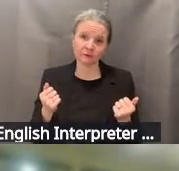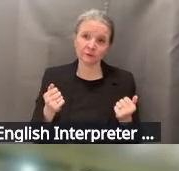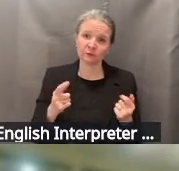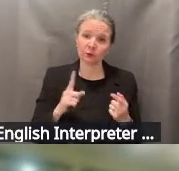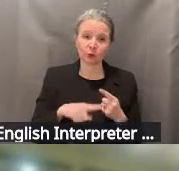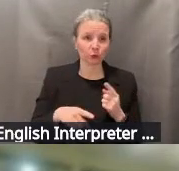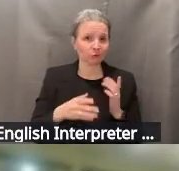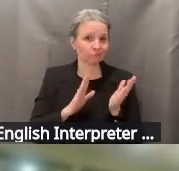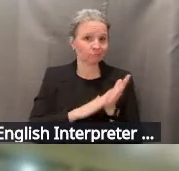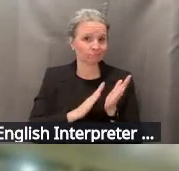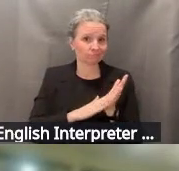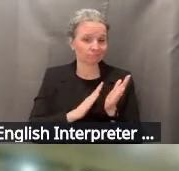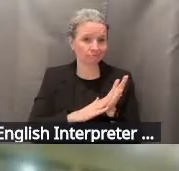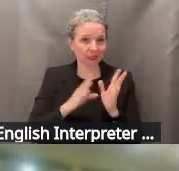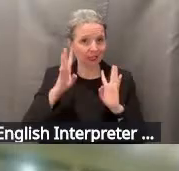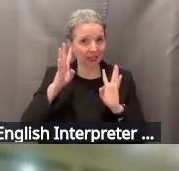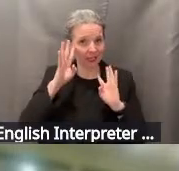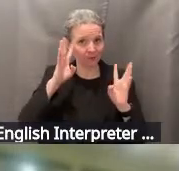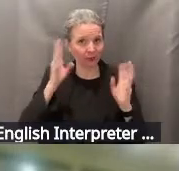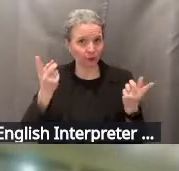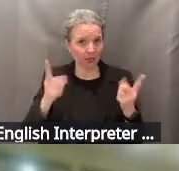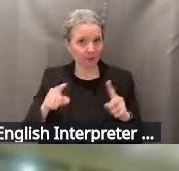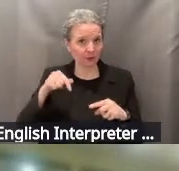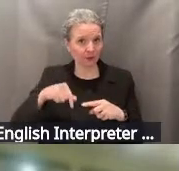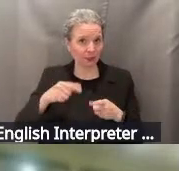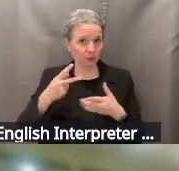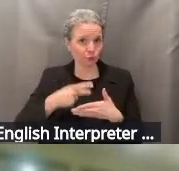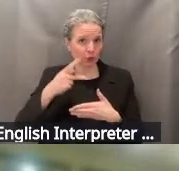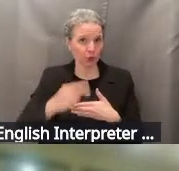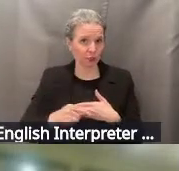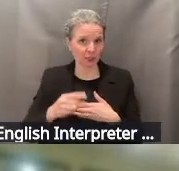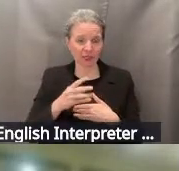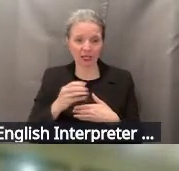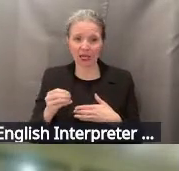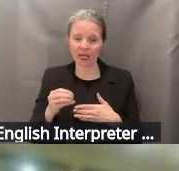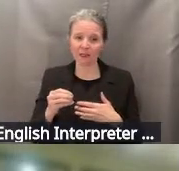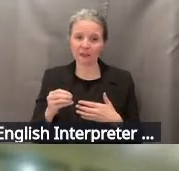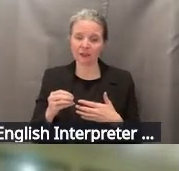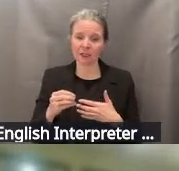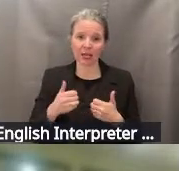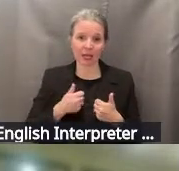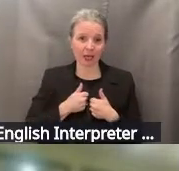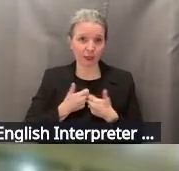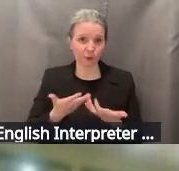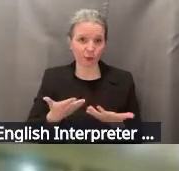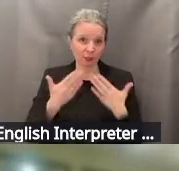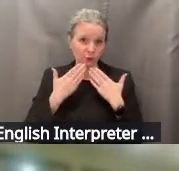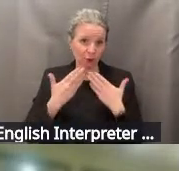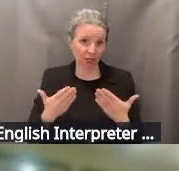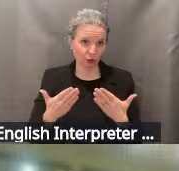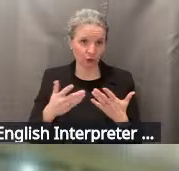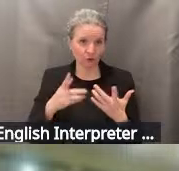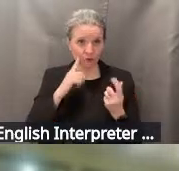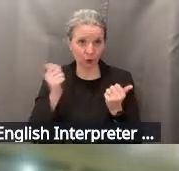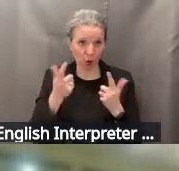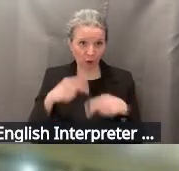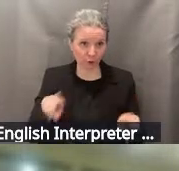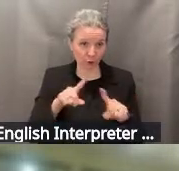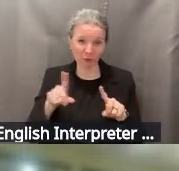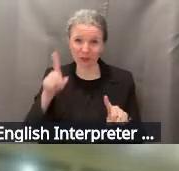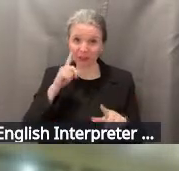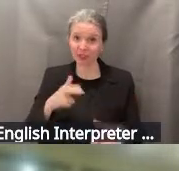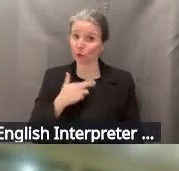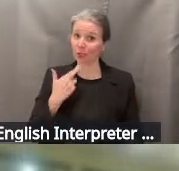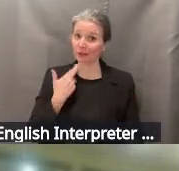uplift the innovation that's happened in this project and express gratitude for you all, because there's